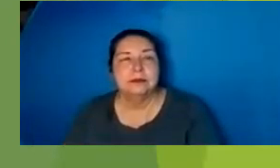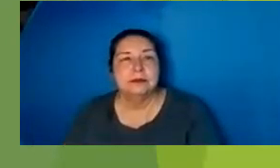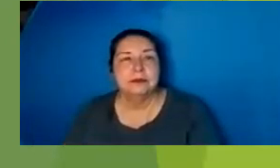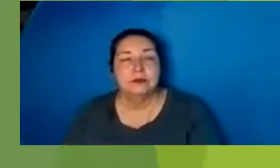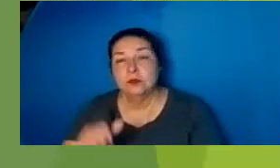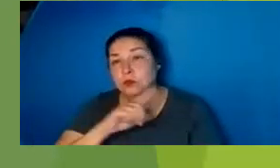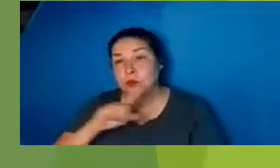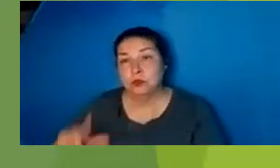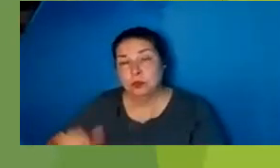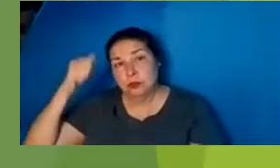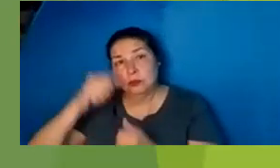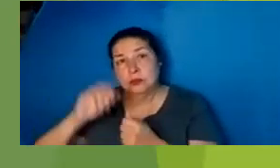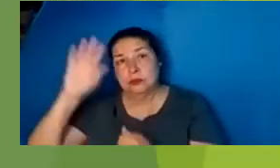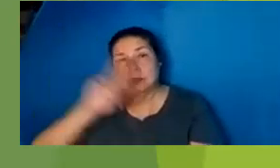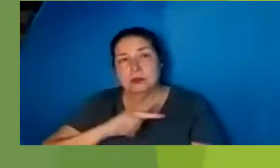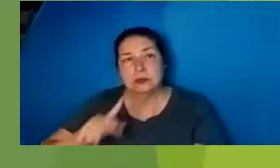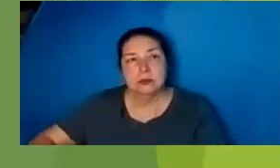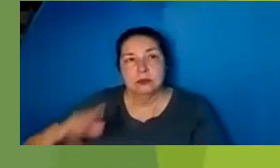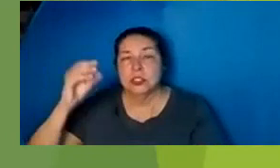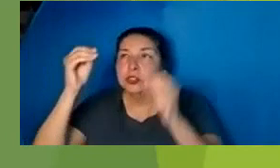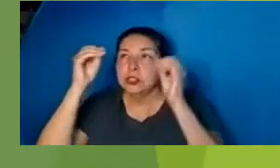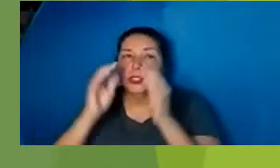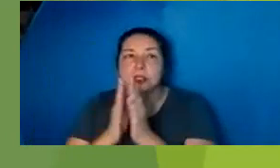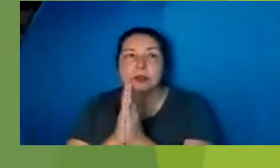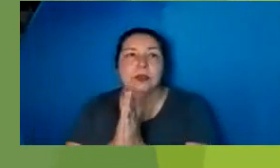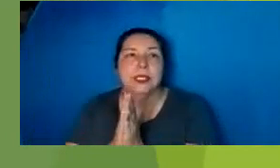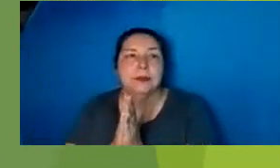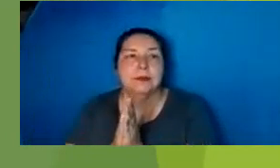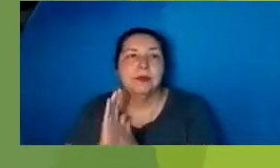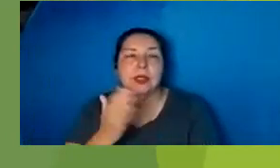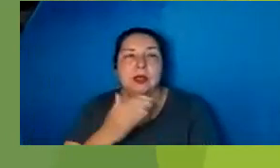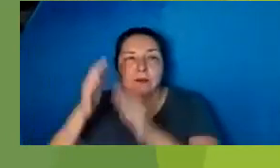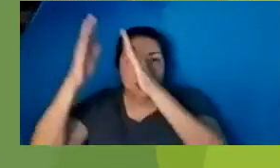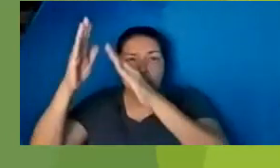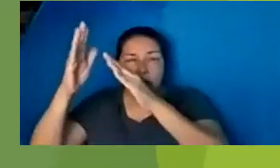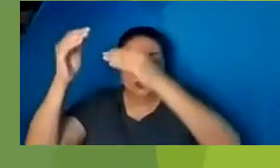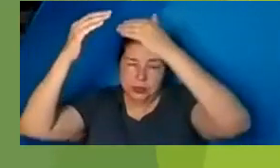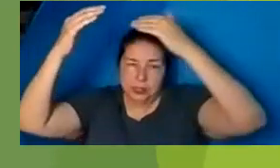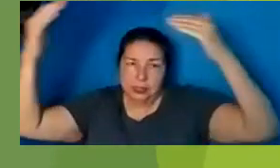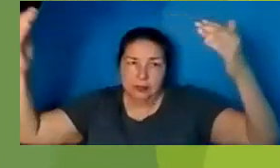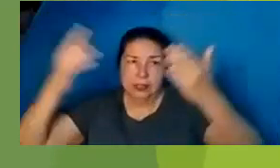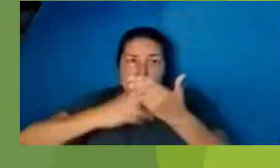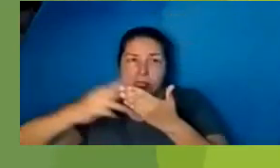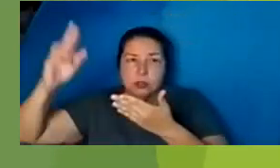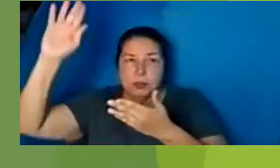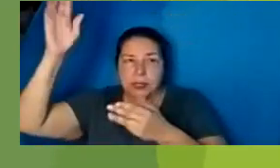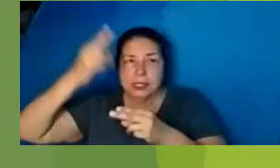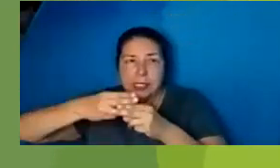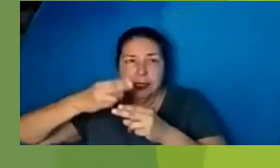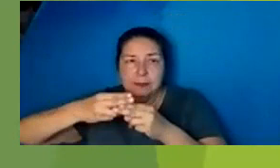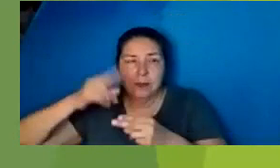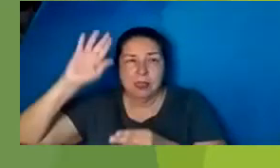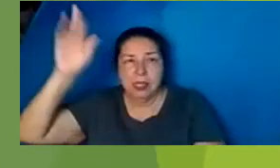Lord, remember us in your kingdom as you teach us to pray. Our Father, who art in heaven, hallowed be thy